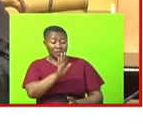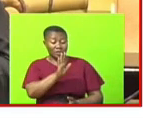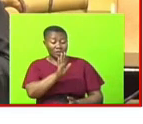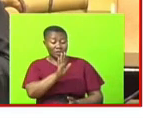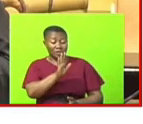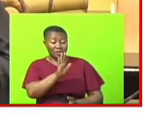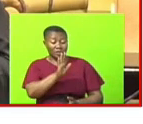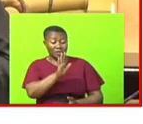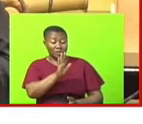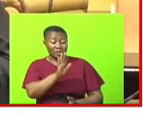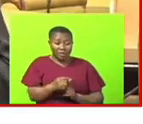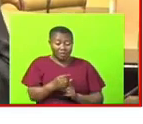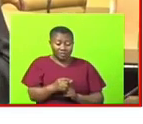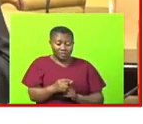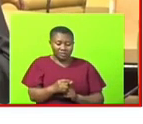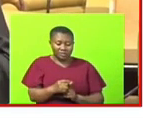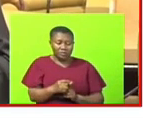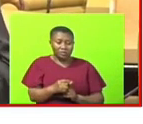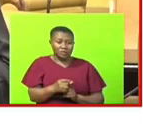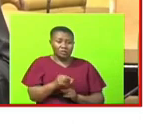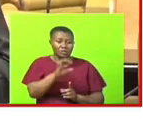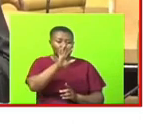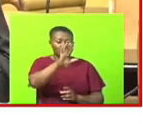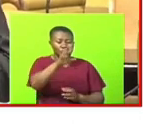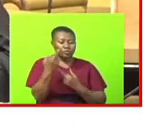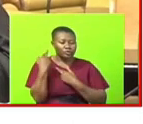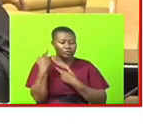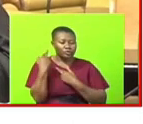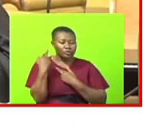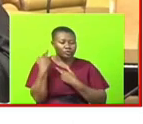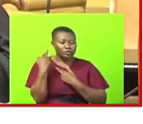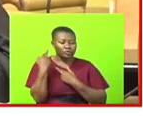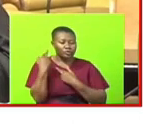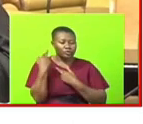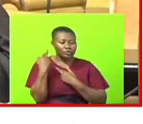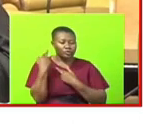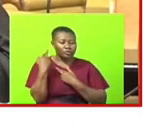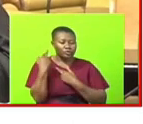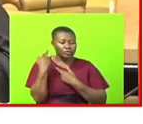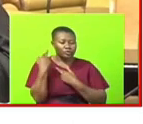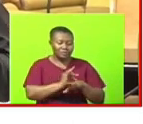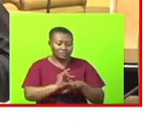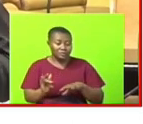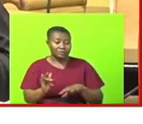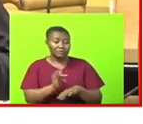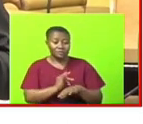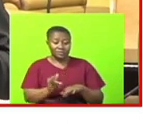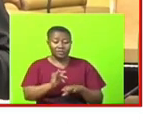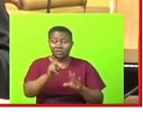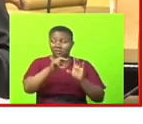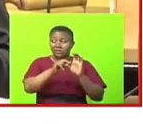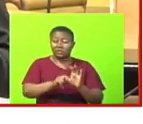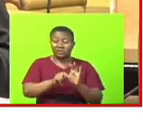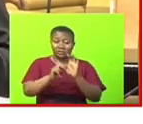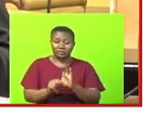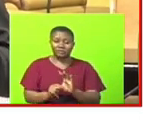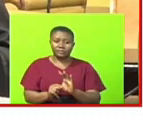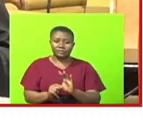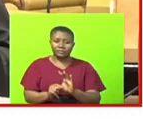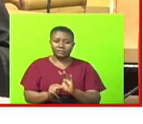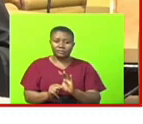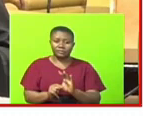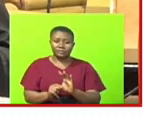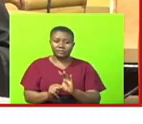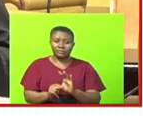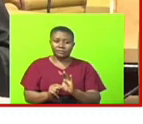Court, as per Article 99. And you know, that in itself takes some time for the High Court to decide. By that time, we would have